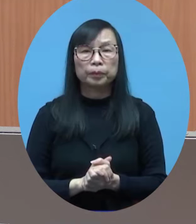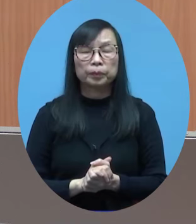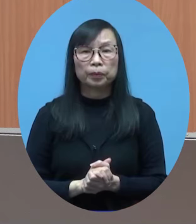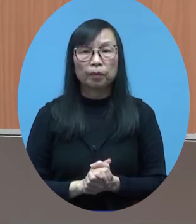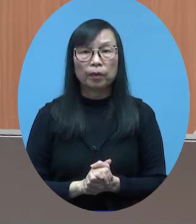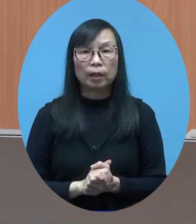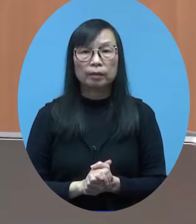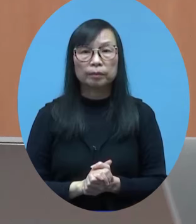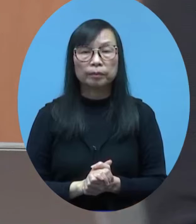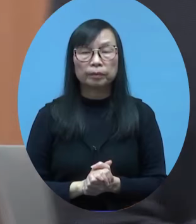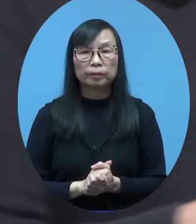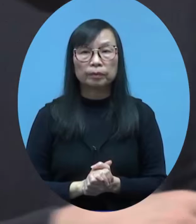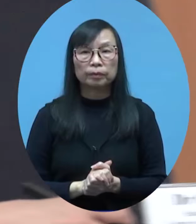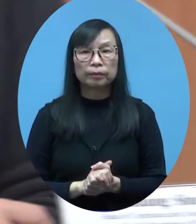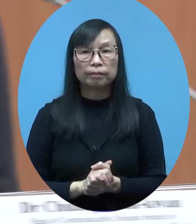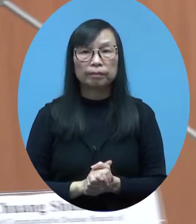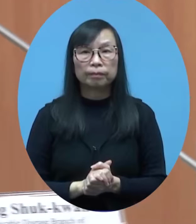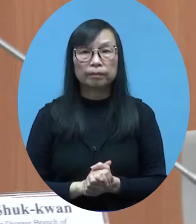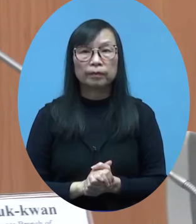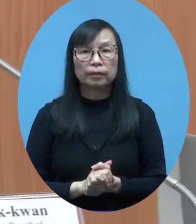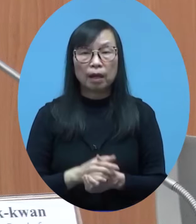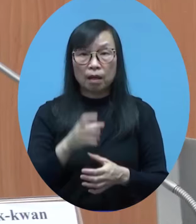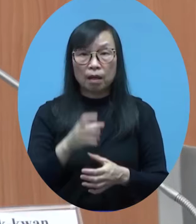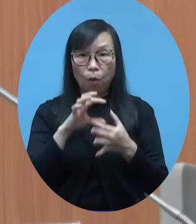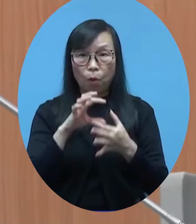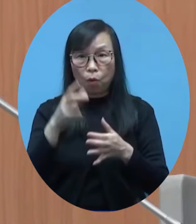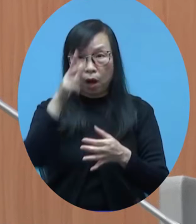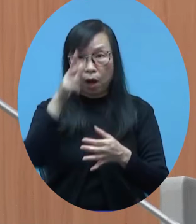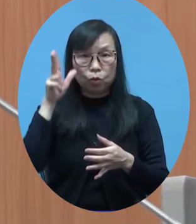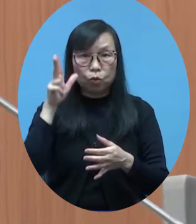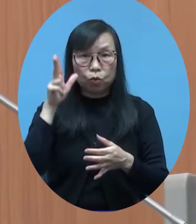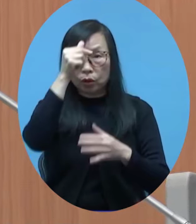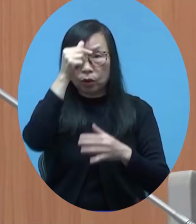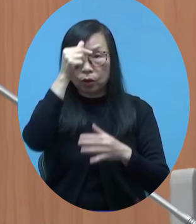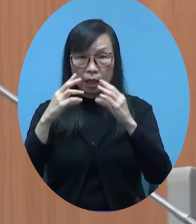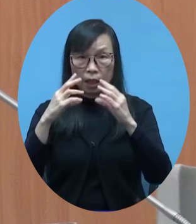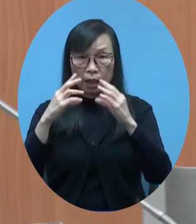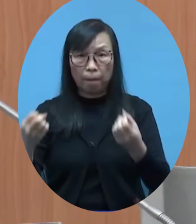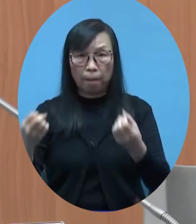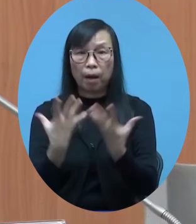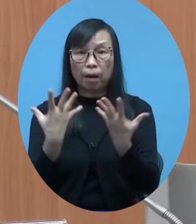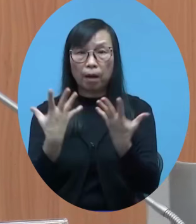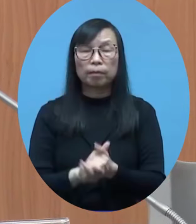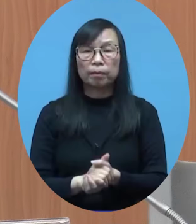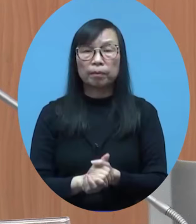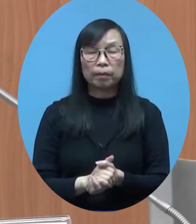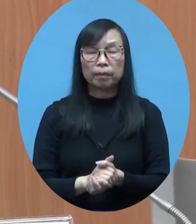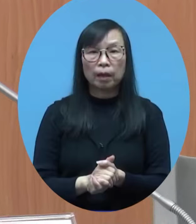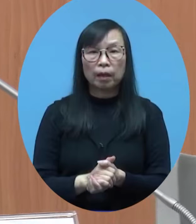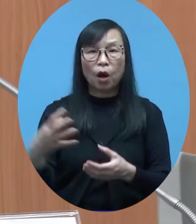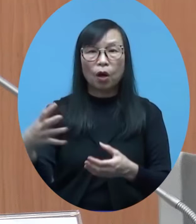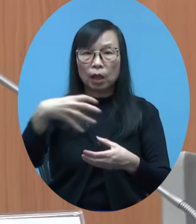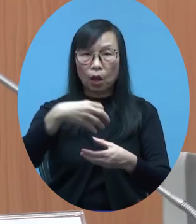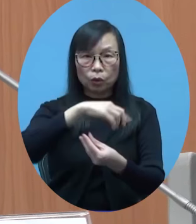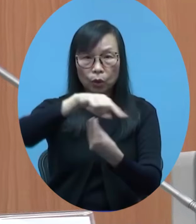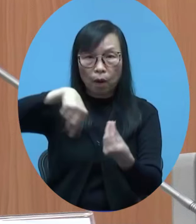Concerning the outbreak in United Christian Hospital, and we did some environmental sampling for